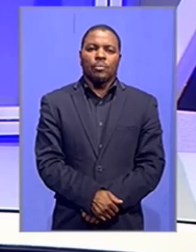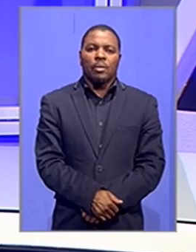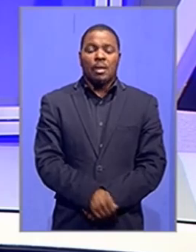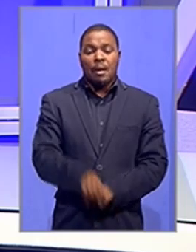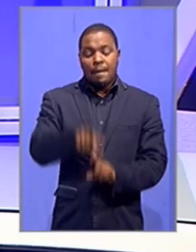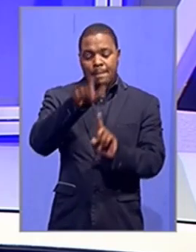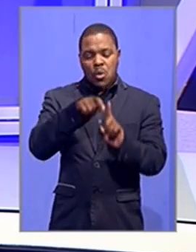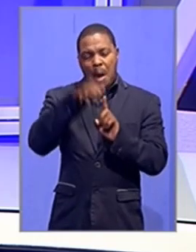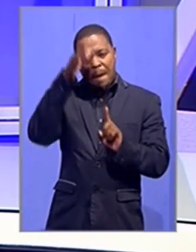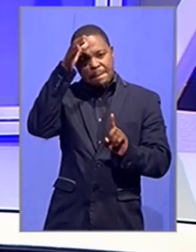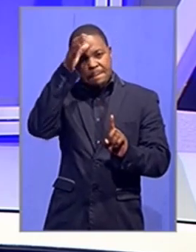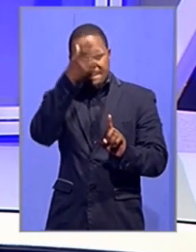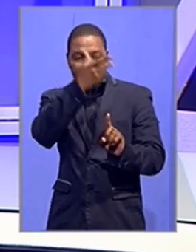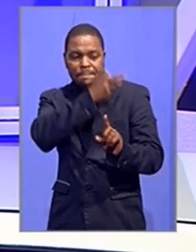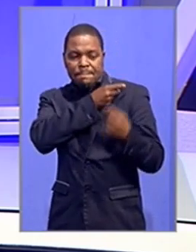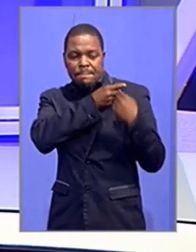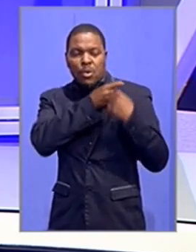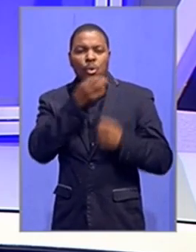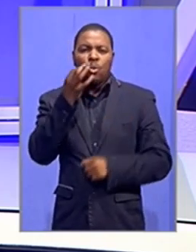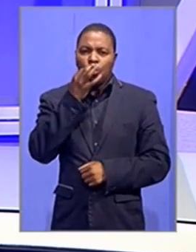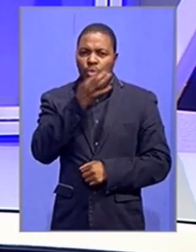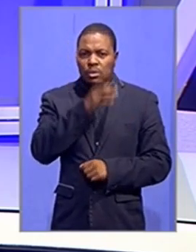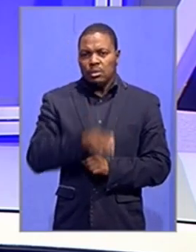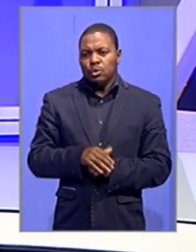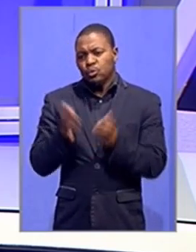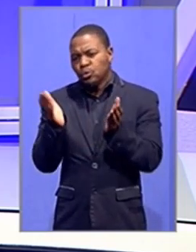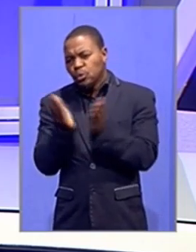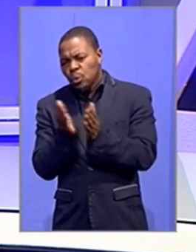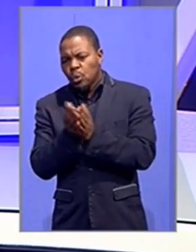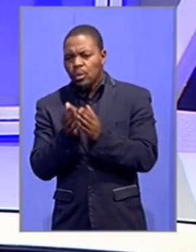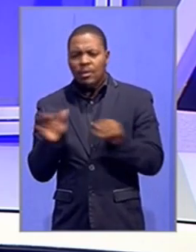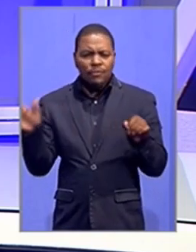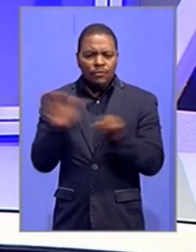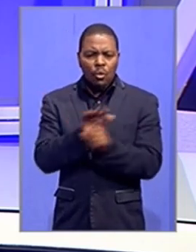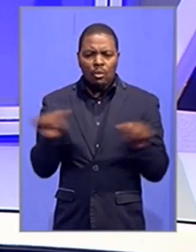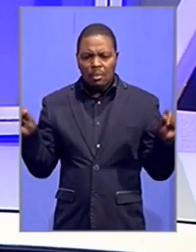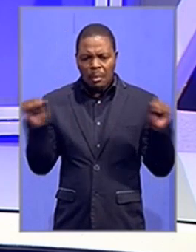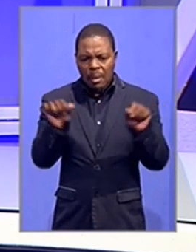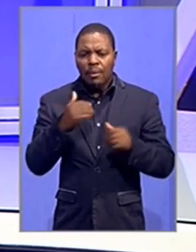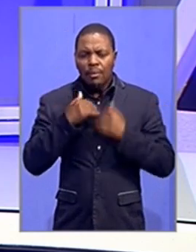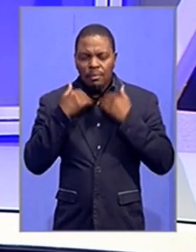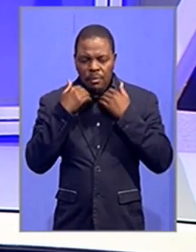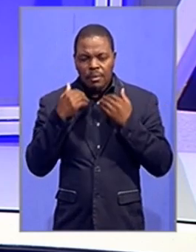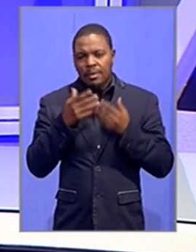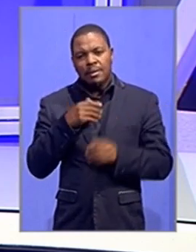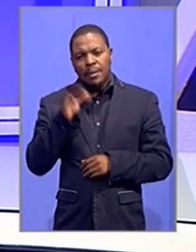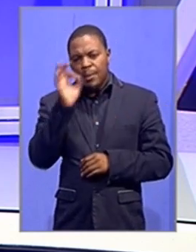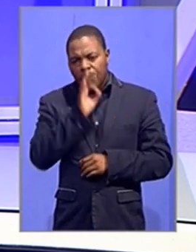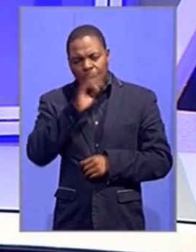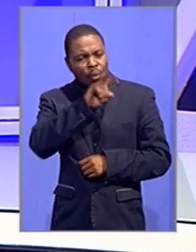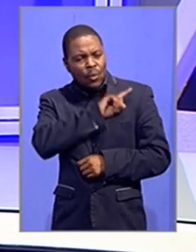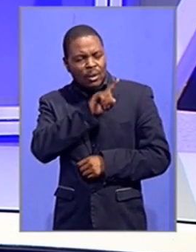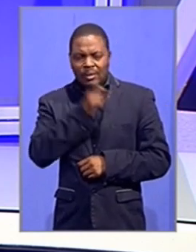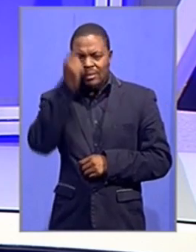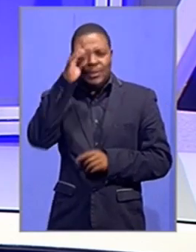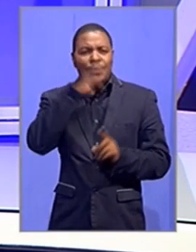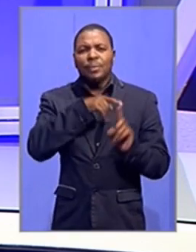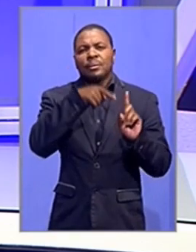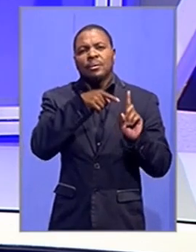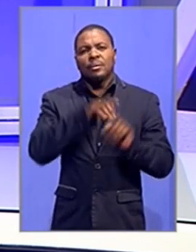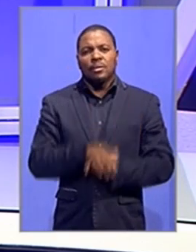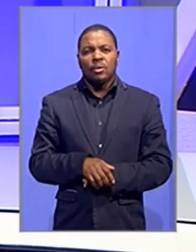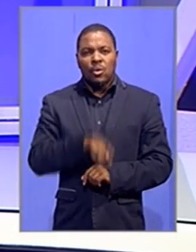Moitsanape mongwe wa meento a re ga bone lebaka lepe le le ka kgoreletsang gore barutwana botlhe ba mo nageng ba boele dikolong ka botlalo. Se ke